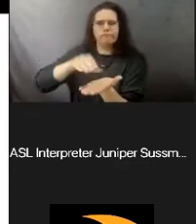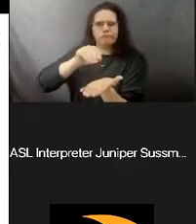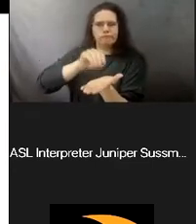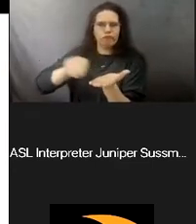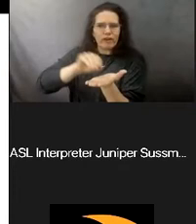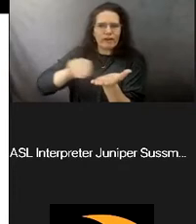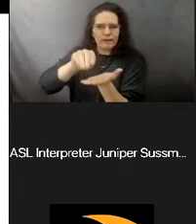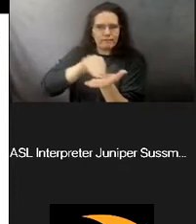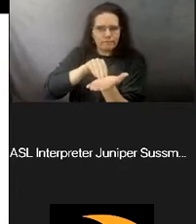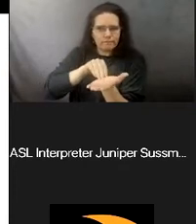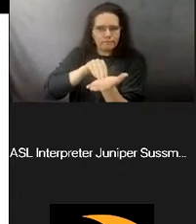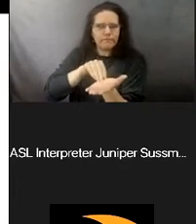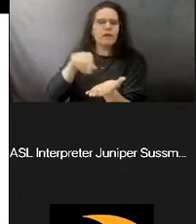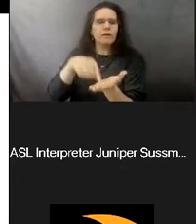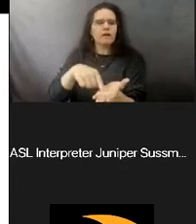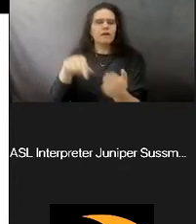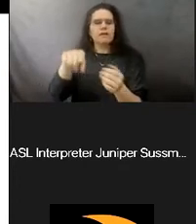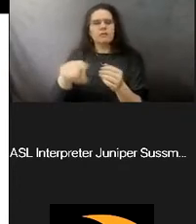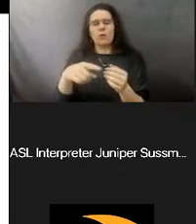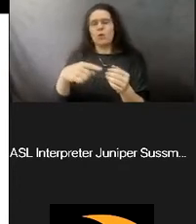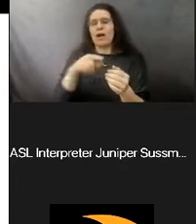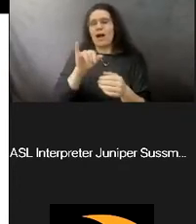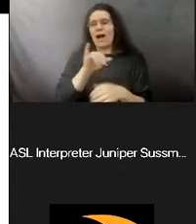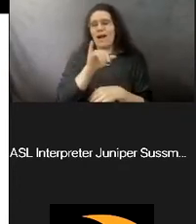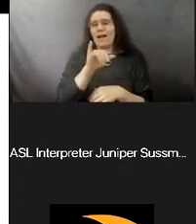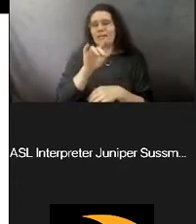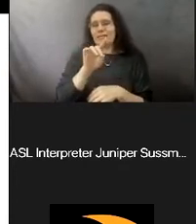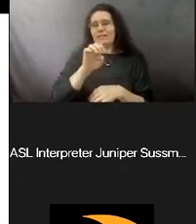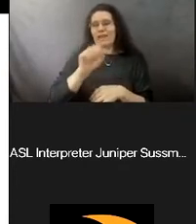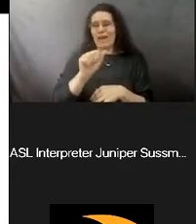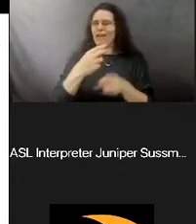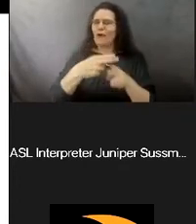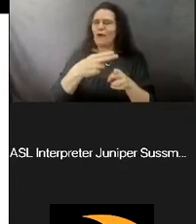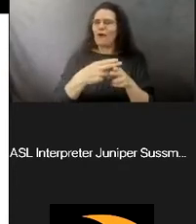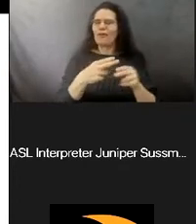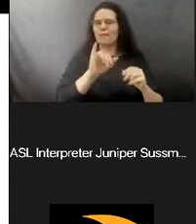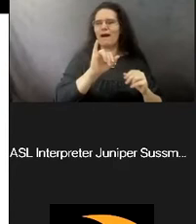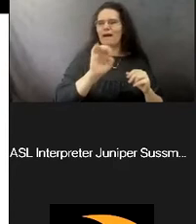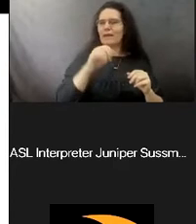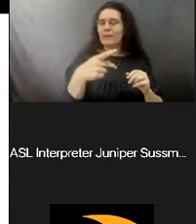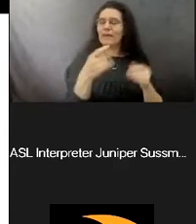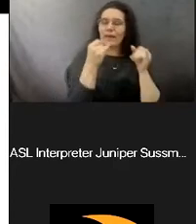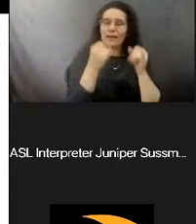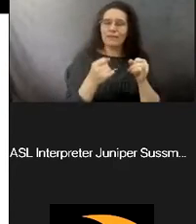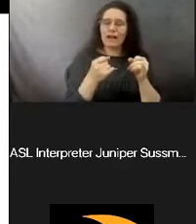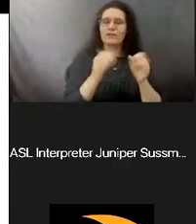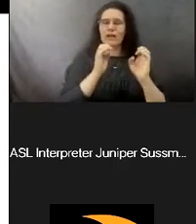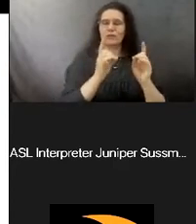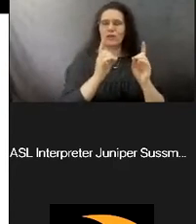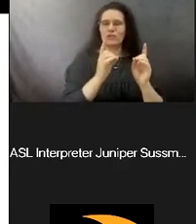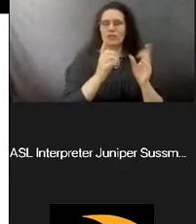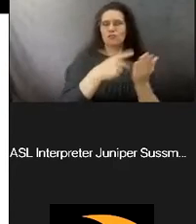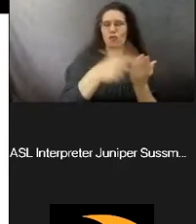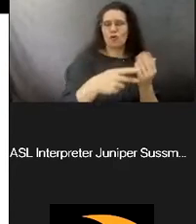are known commonly as Individualized Education Programs, IEP. Under Section 504, they are commonly